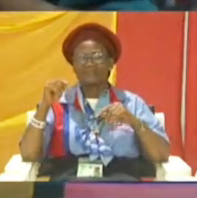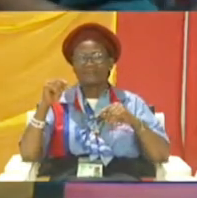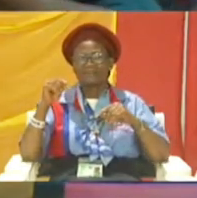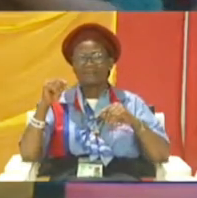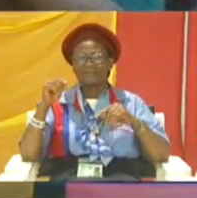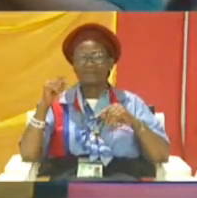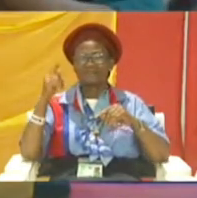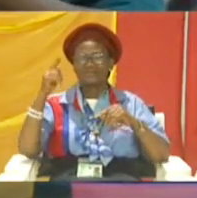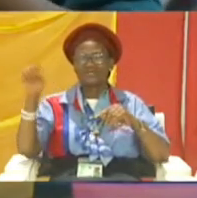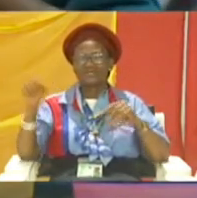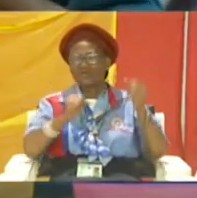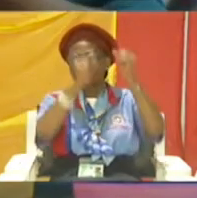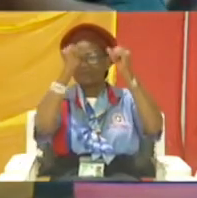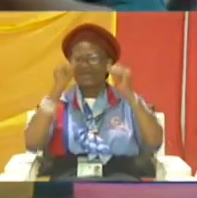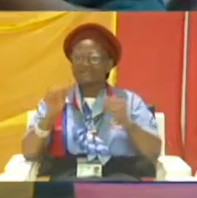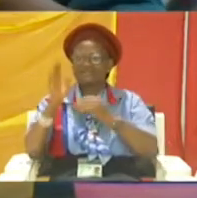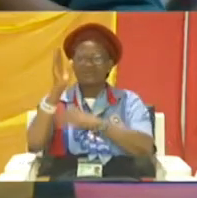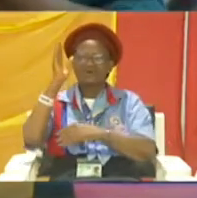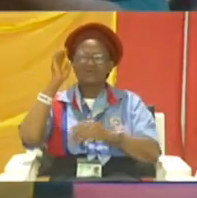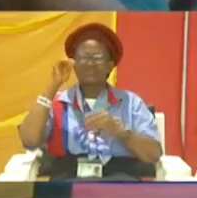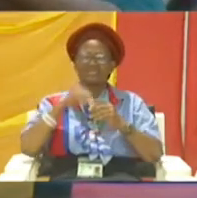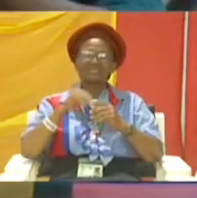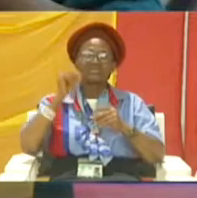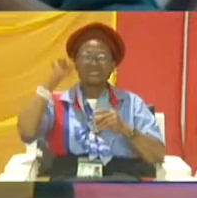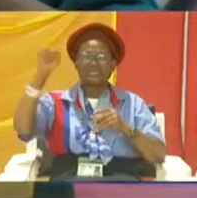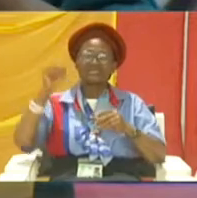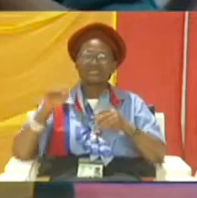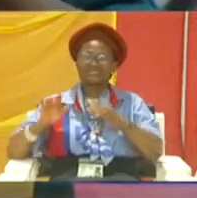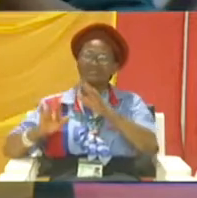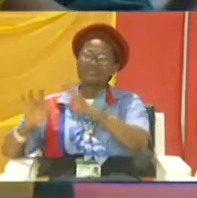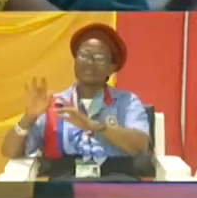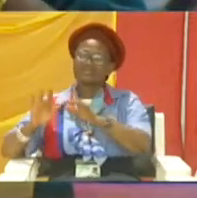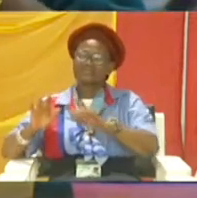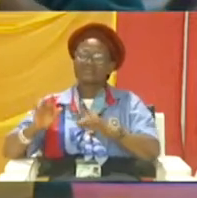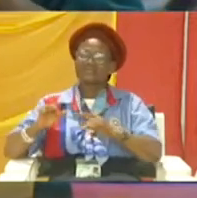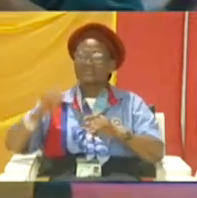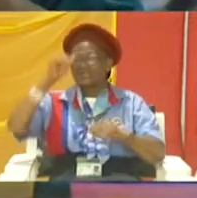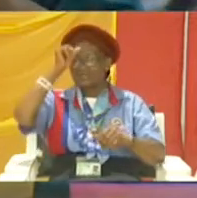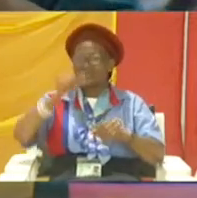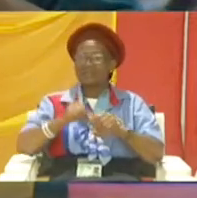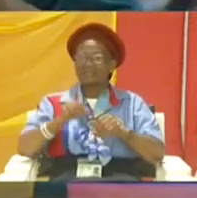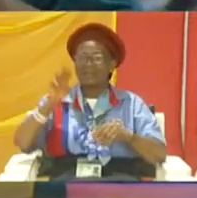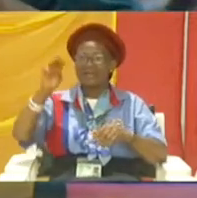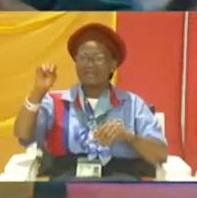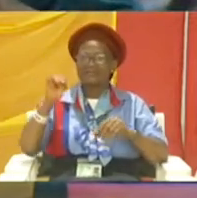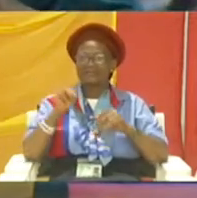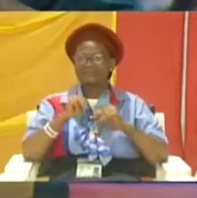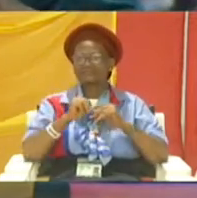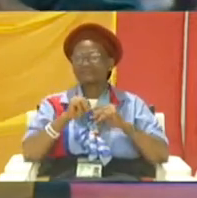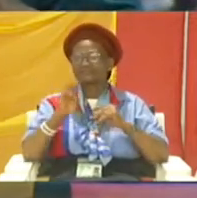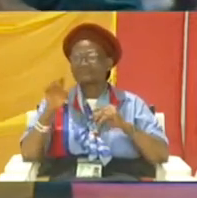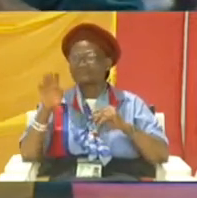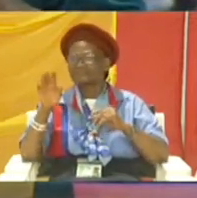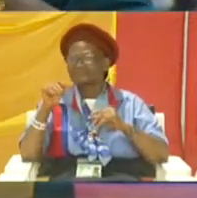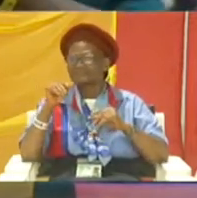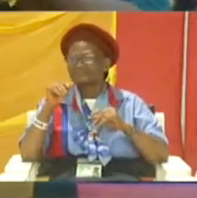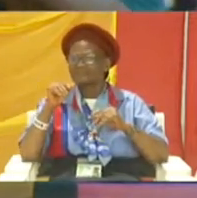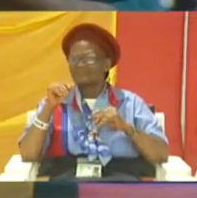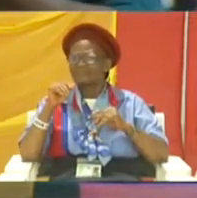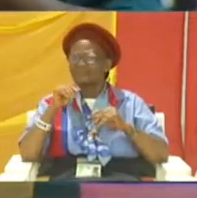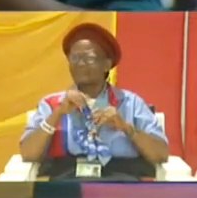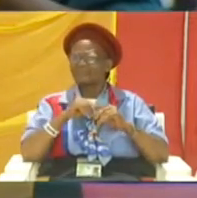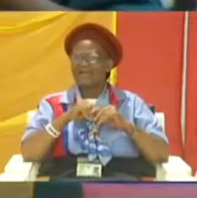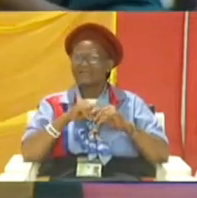the Almighty God in his infinite mercy remembered him. Olorun ninu anu re ranti e.